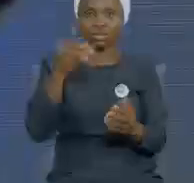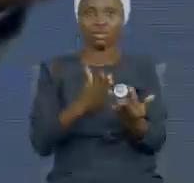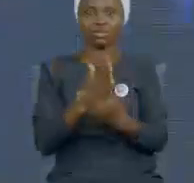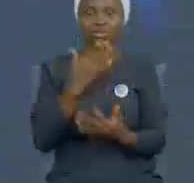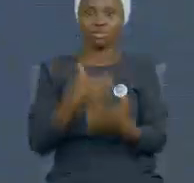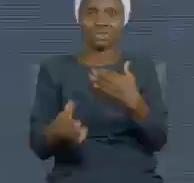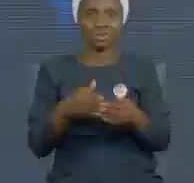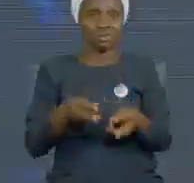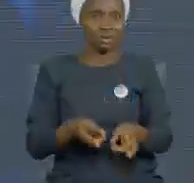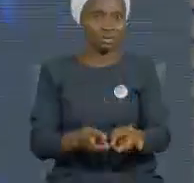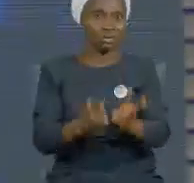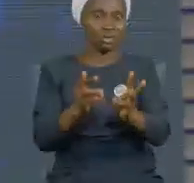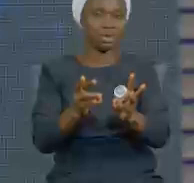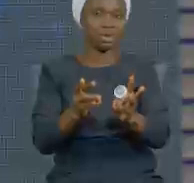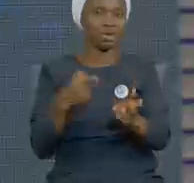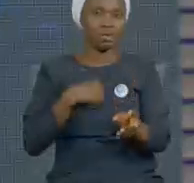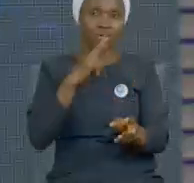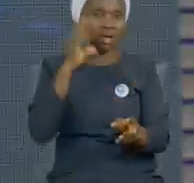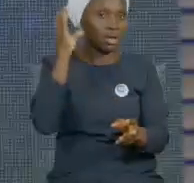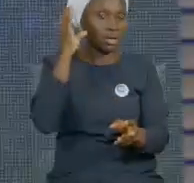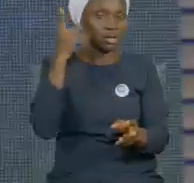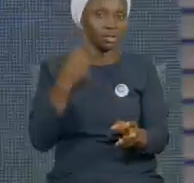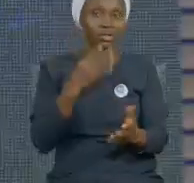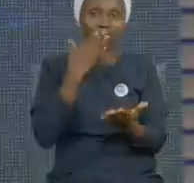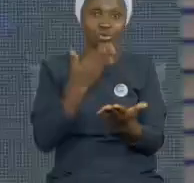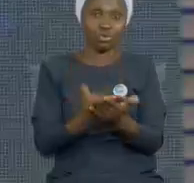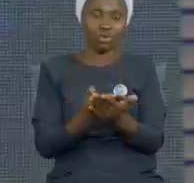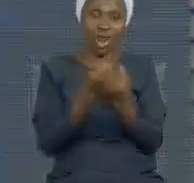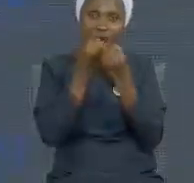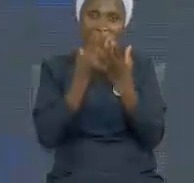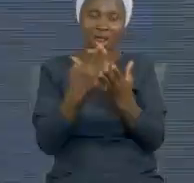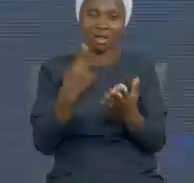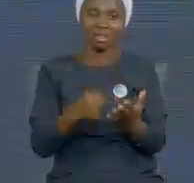We're hearing the good news, the gospel of the kingdom.